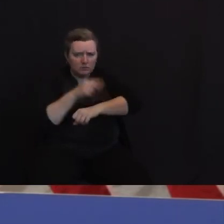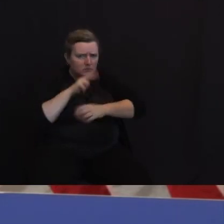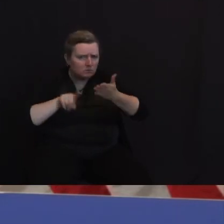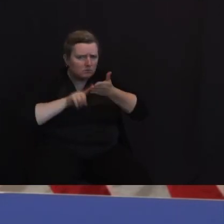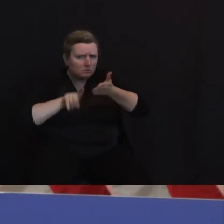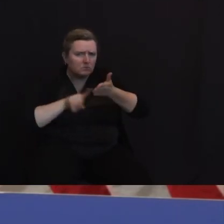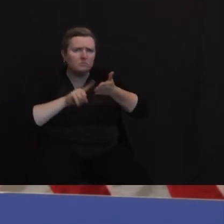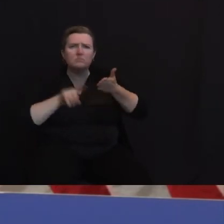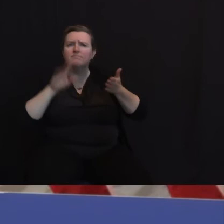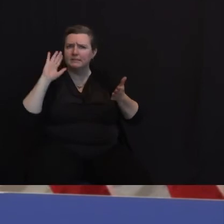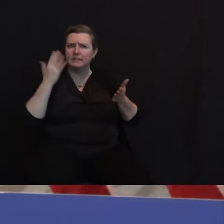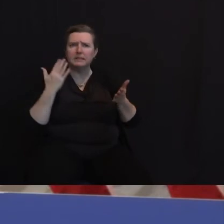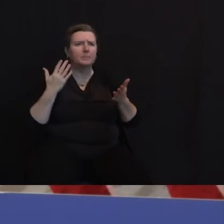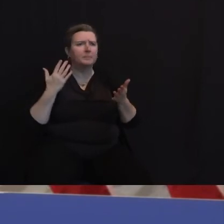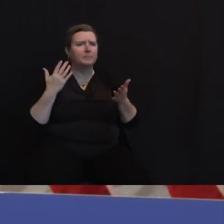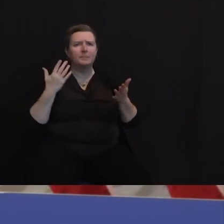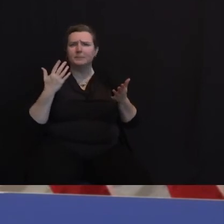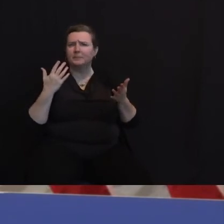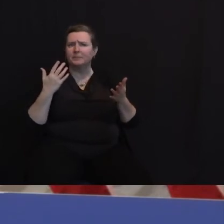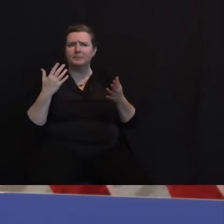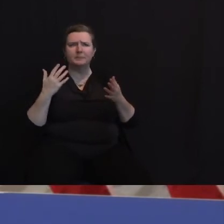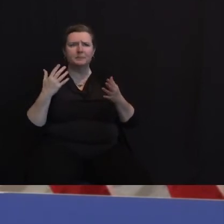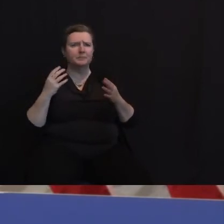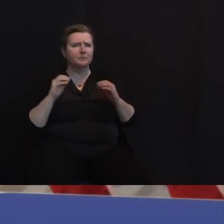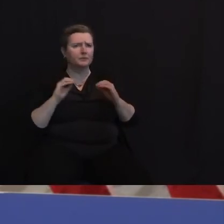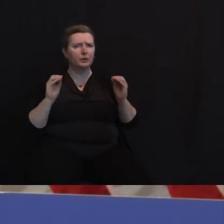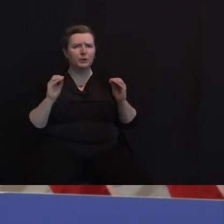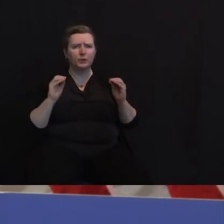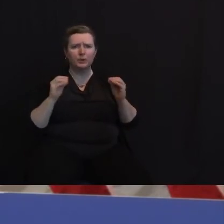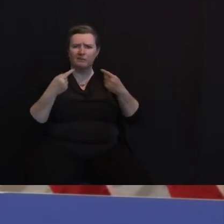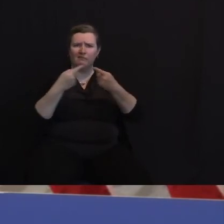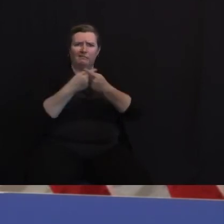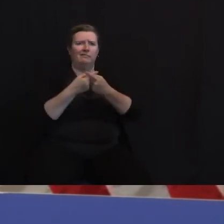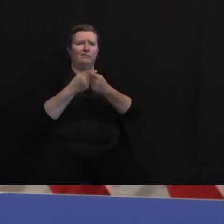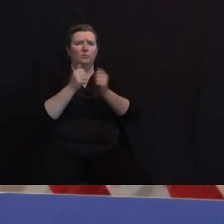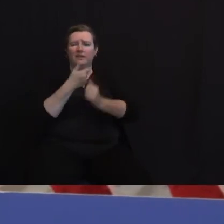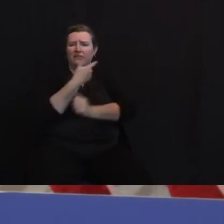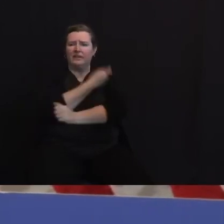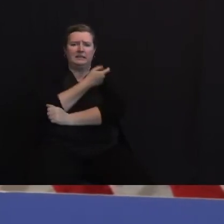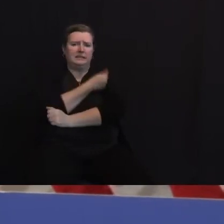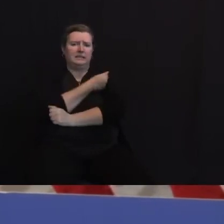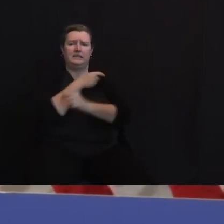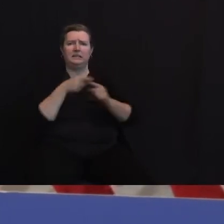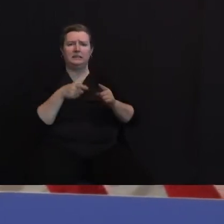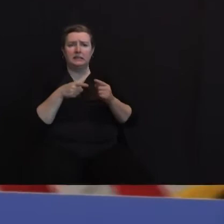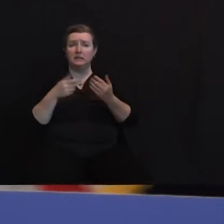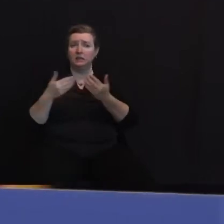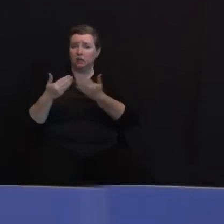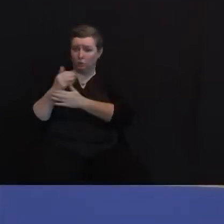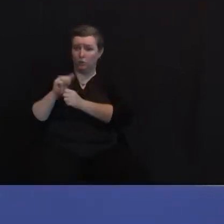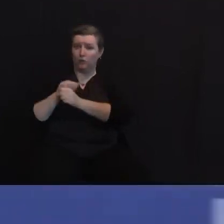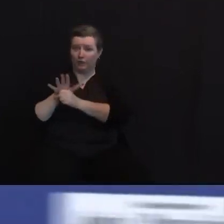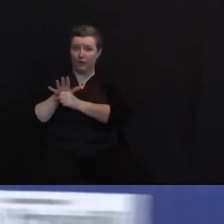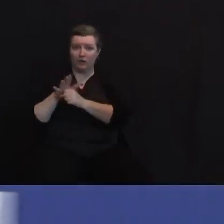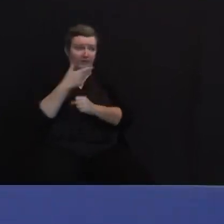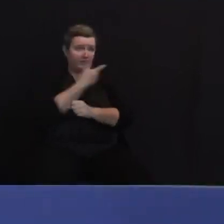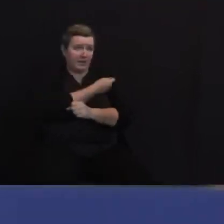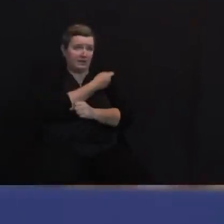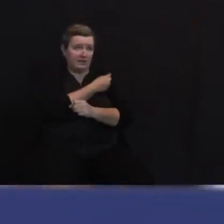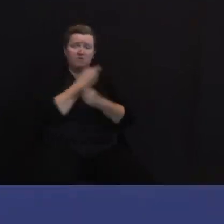an impact in terms of the efficacy of the vaccine, which is good news. Good. Please God, that turns out to be the case. Dan, could you give